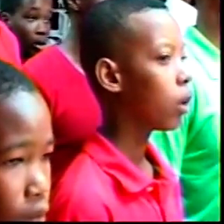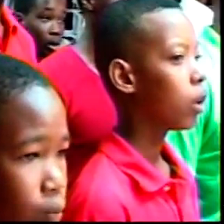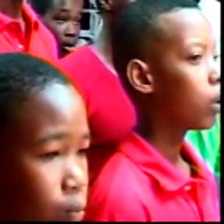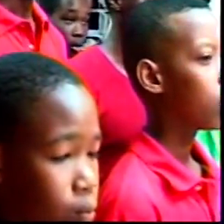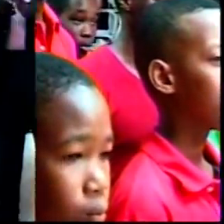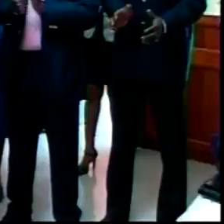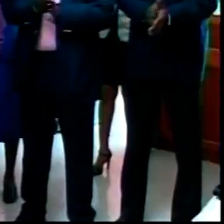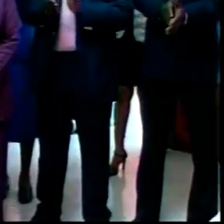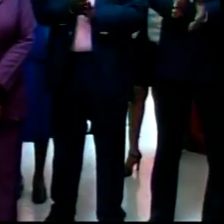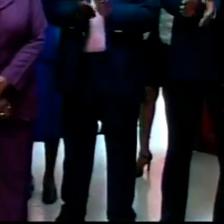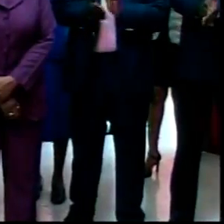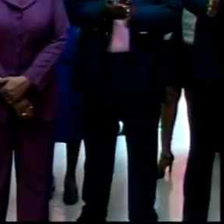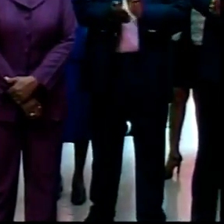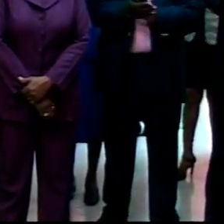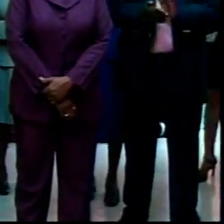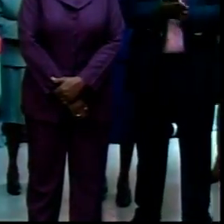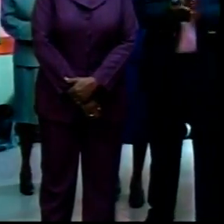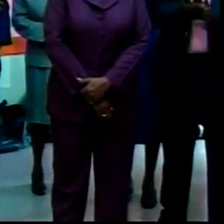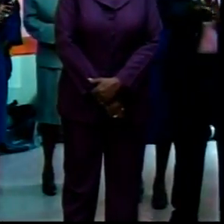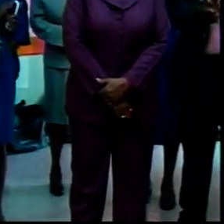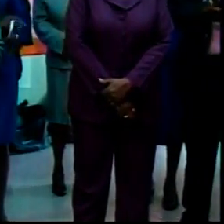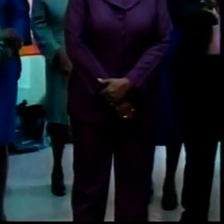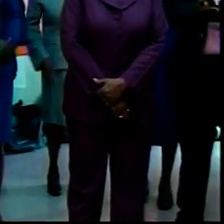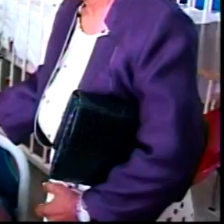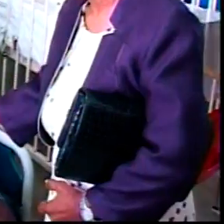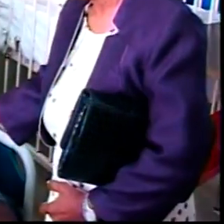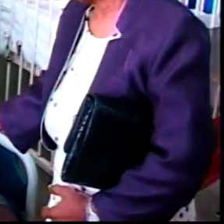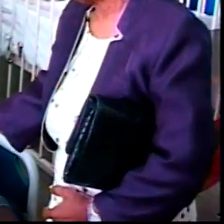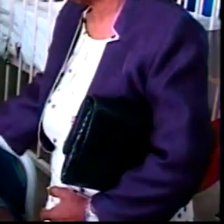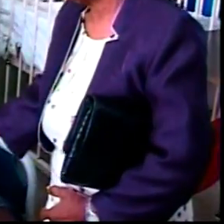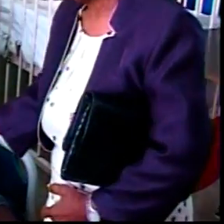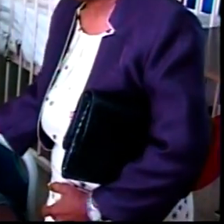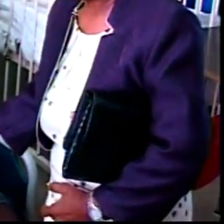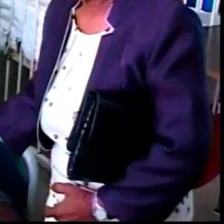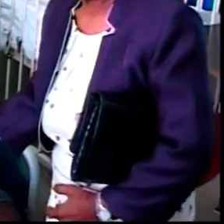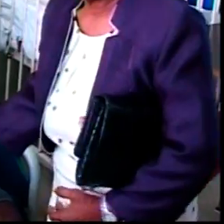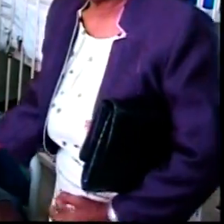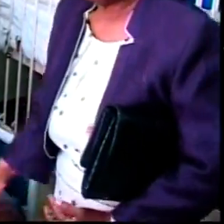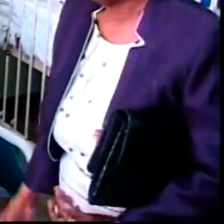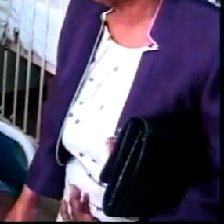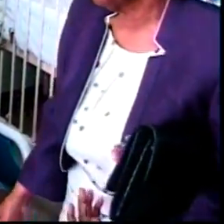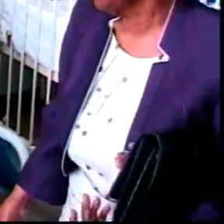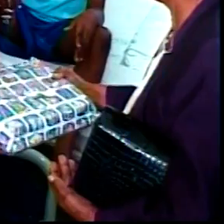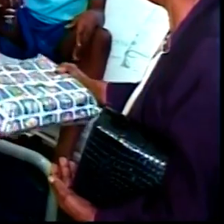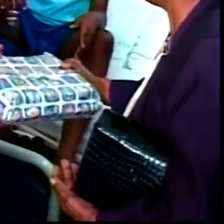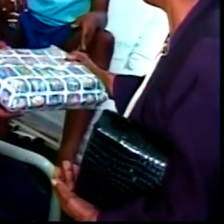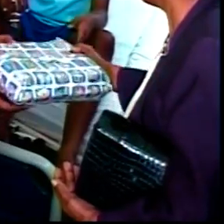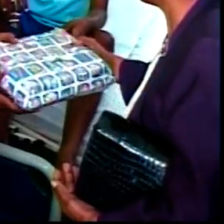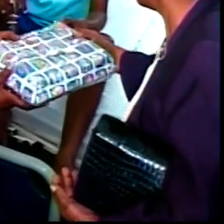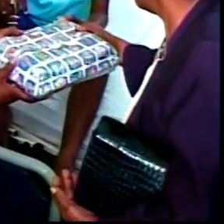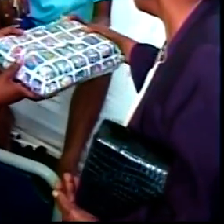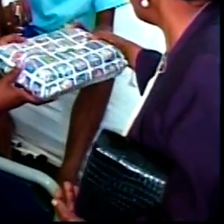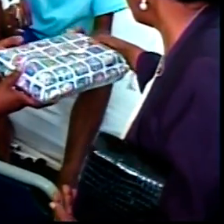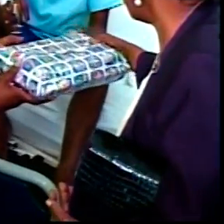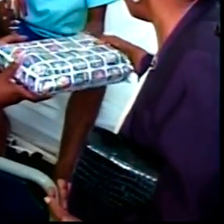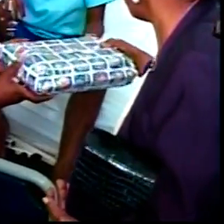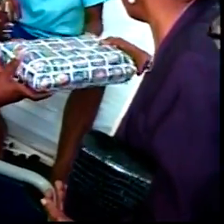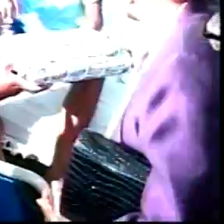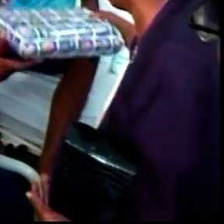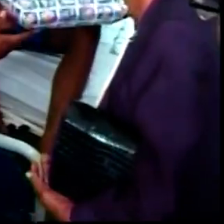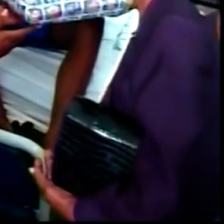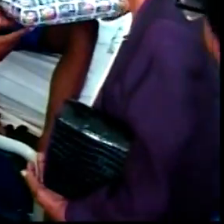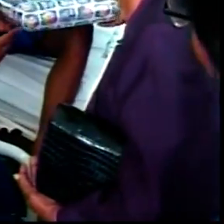and doctors on that ward, Sir Elliot and Lady Belgrave met each child and even stopped to speak to their parents.